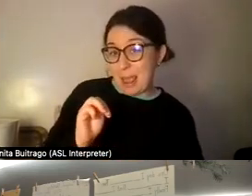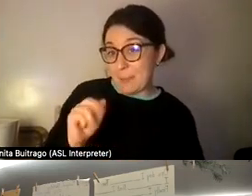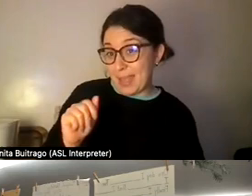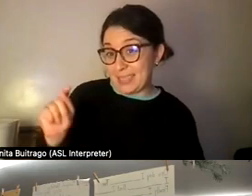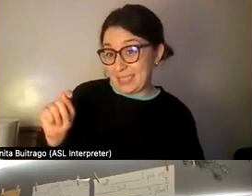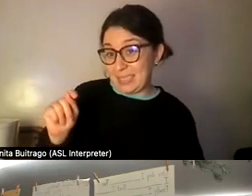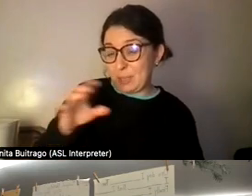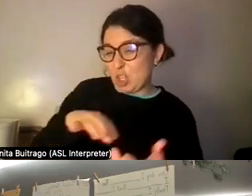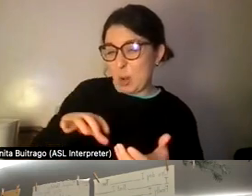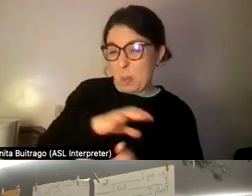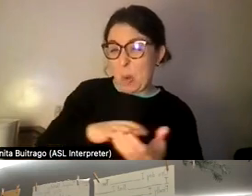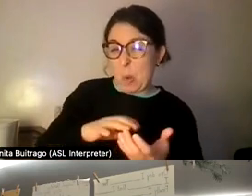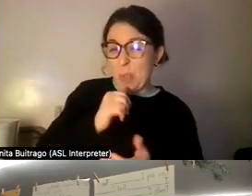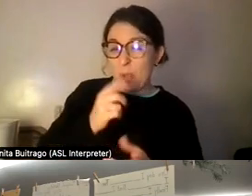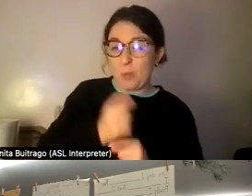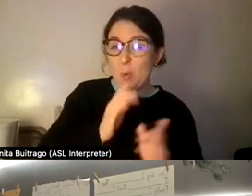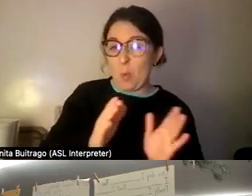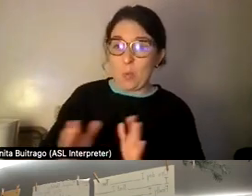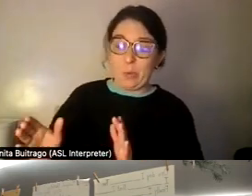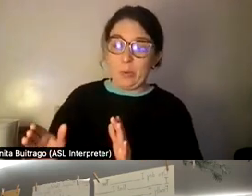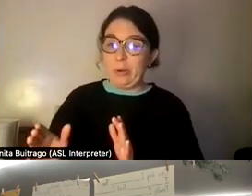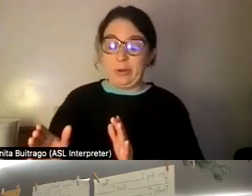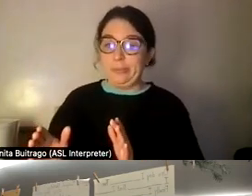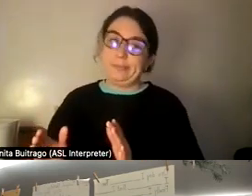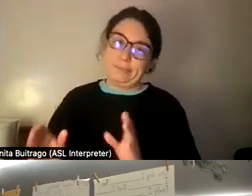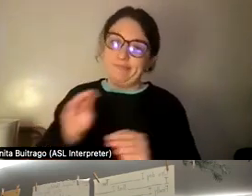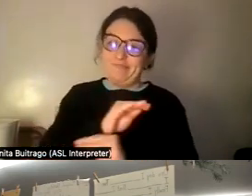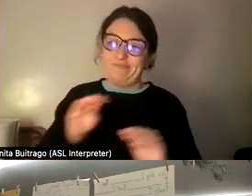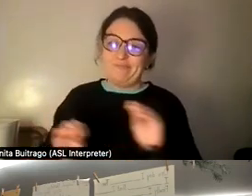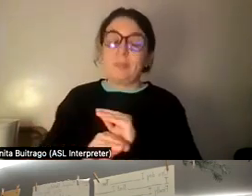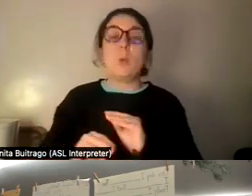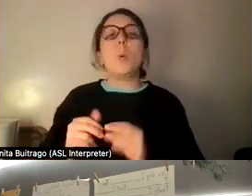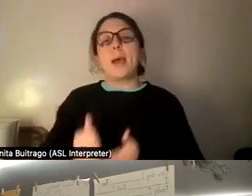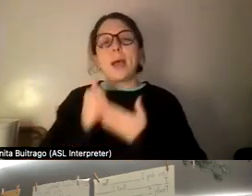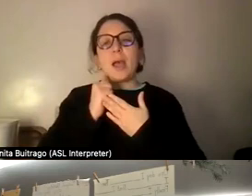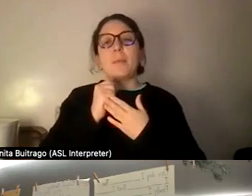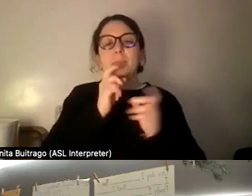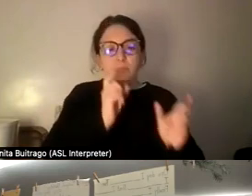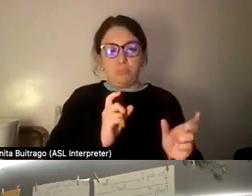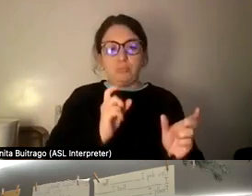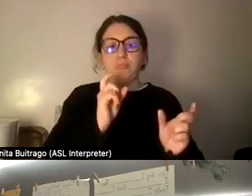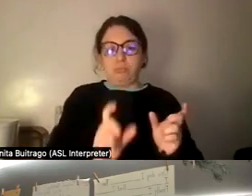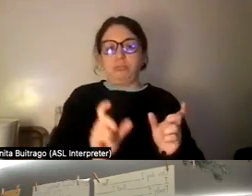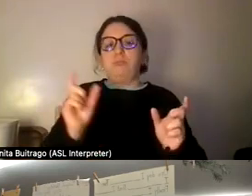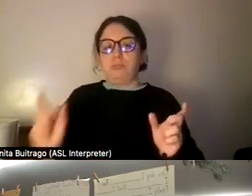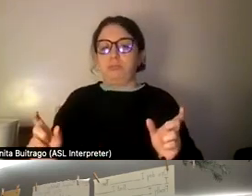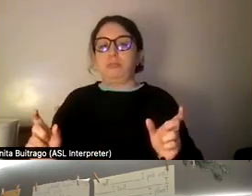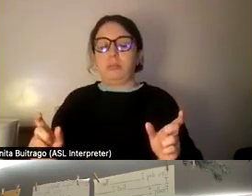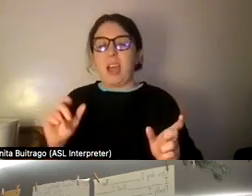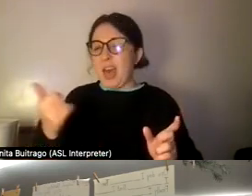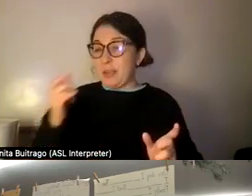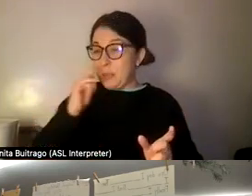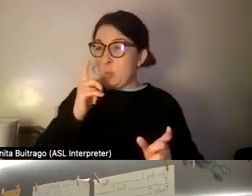in the right order. They're kind of just all over the place. So this can be really helpful for kids that get that mixed up or often confuse